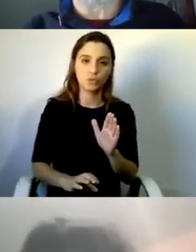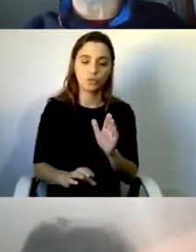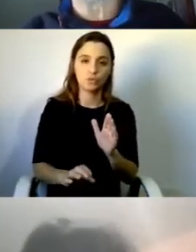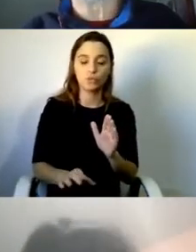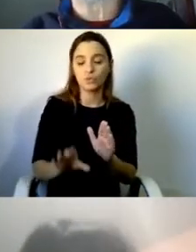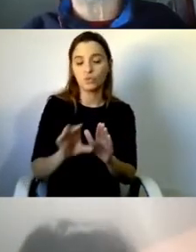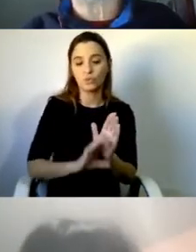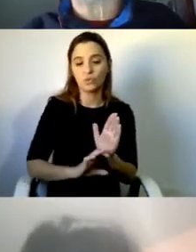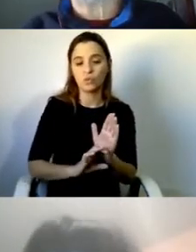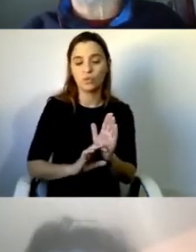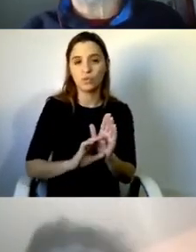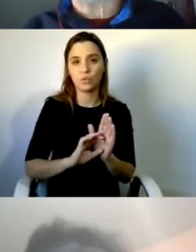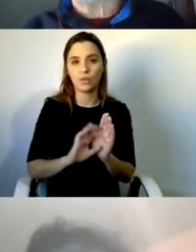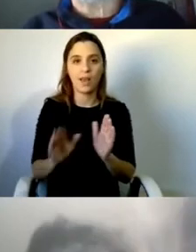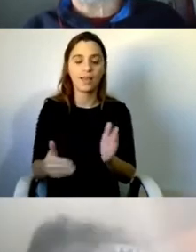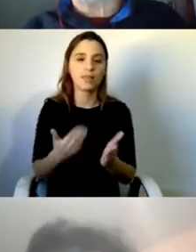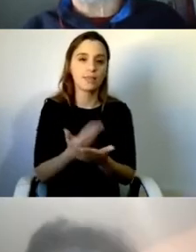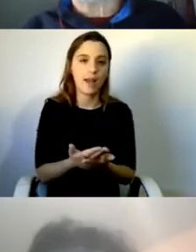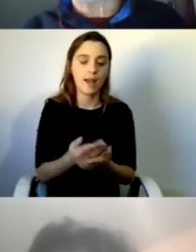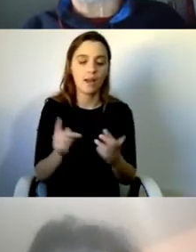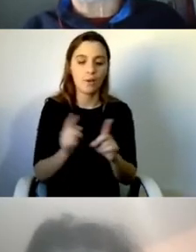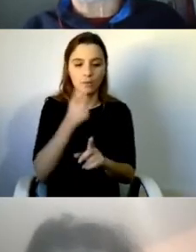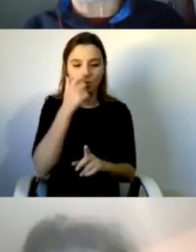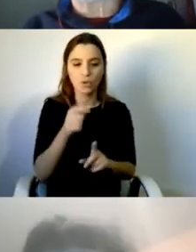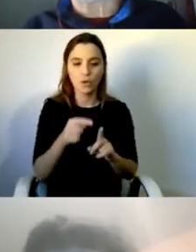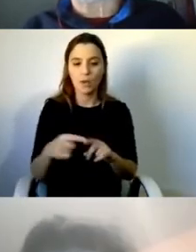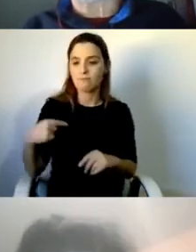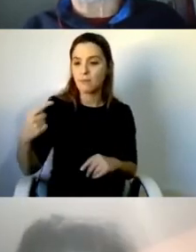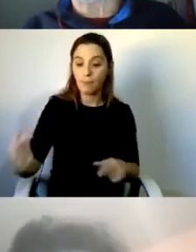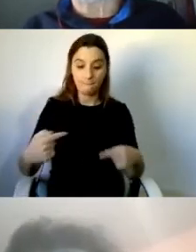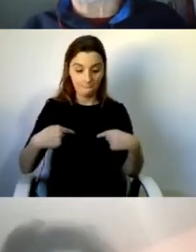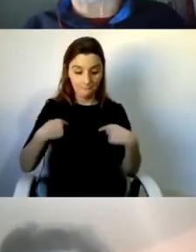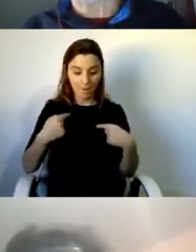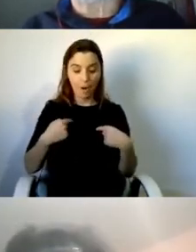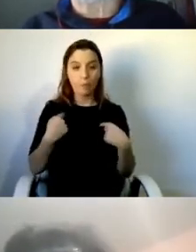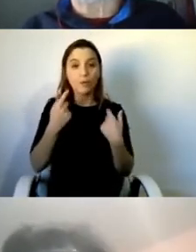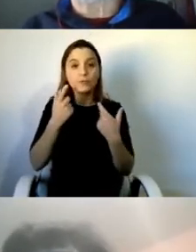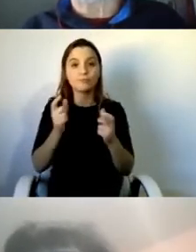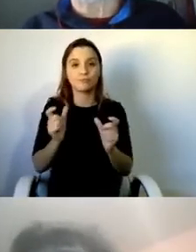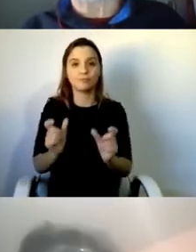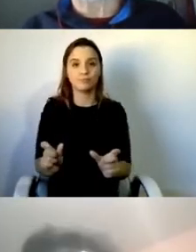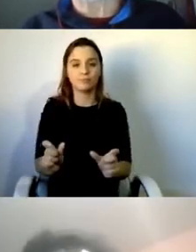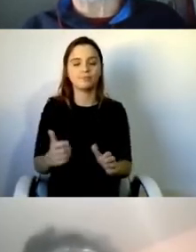lives. What were the outcomes of this project in